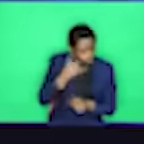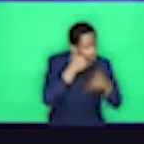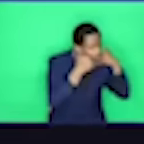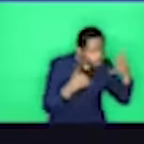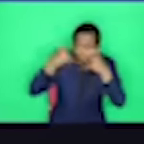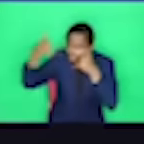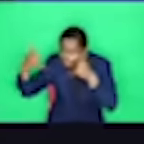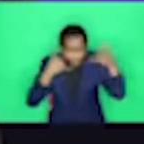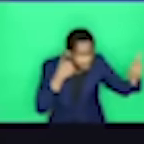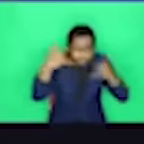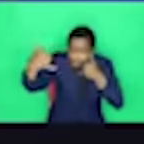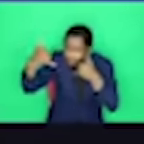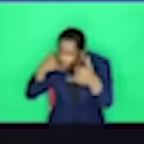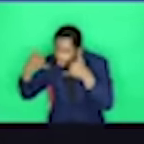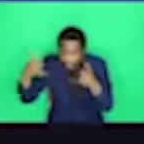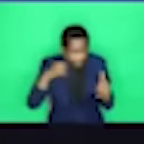properly